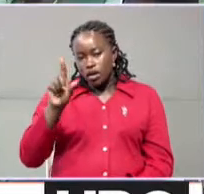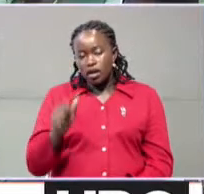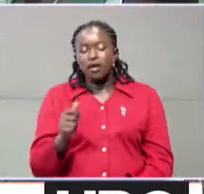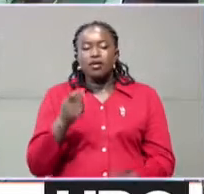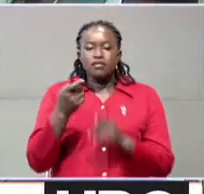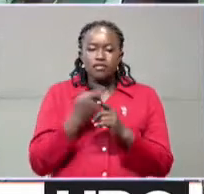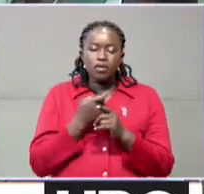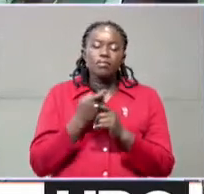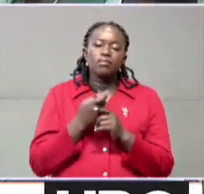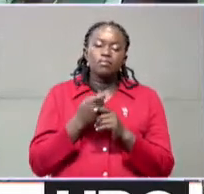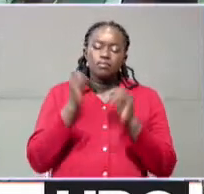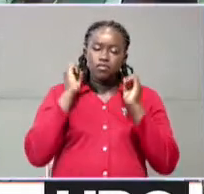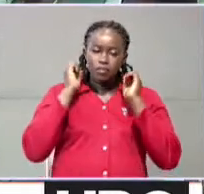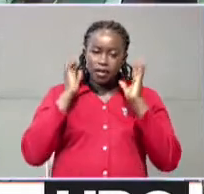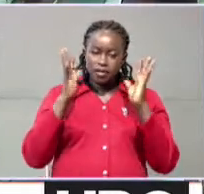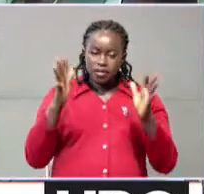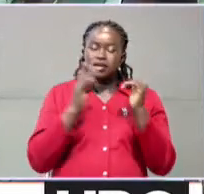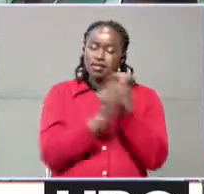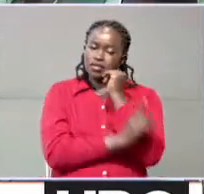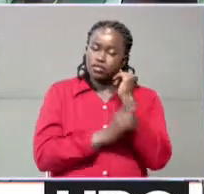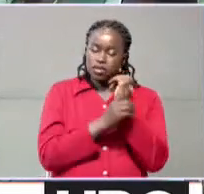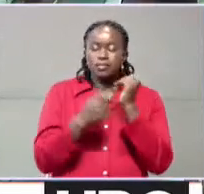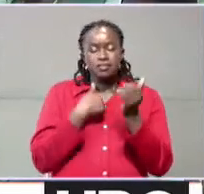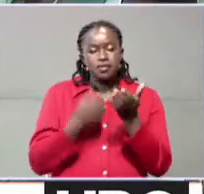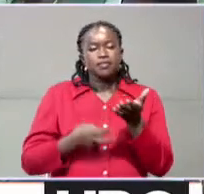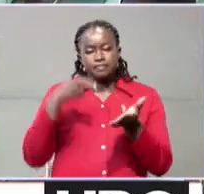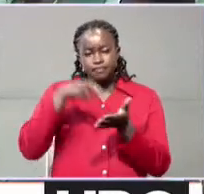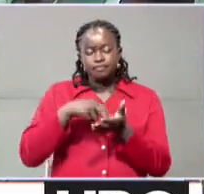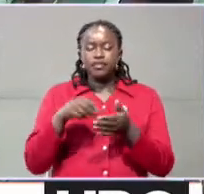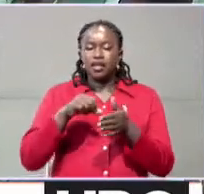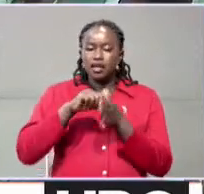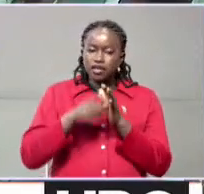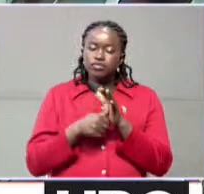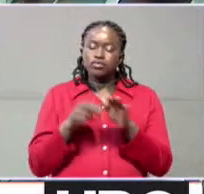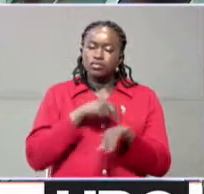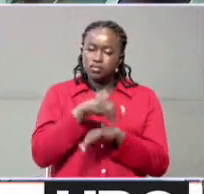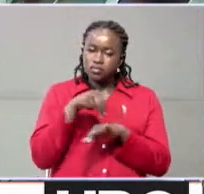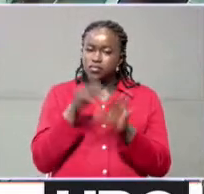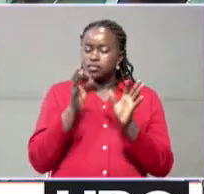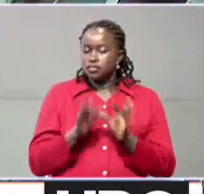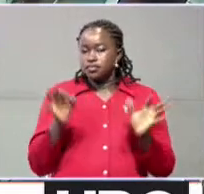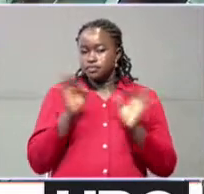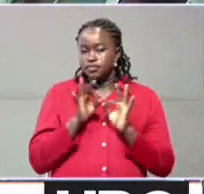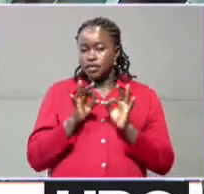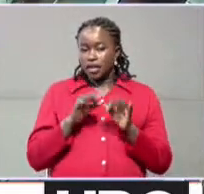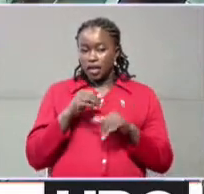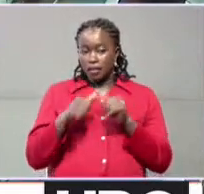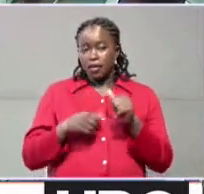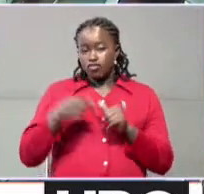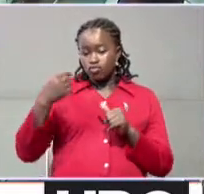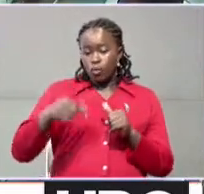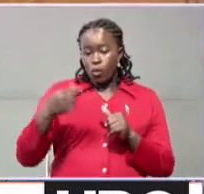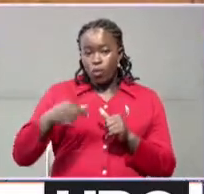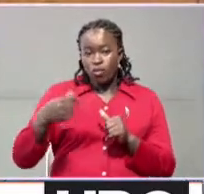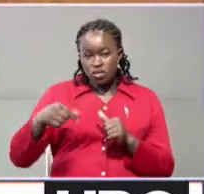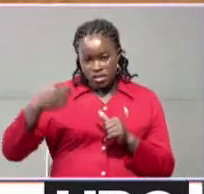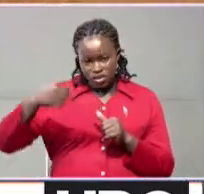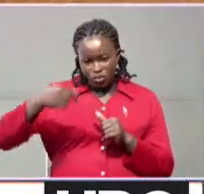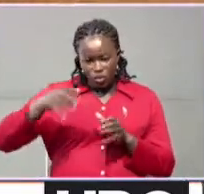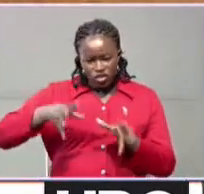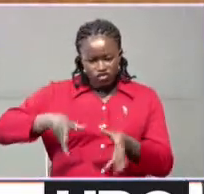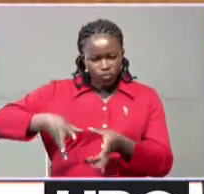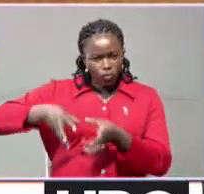speaker i rise on the matter of national importance regarding god mining in my constituency